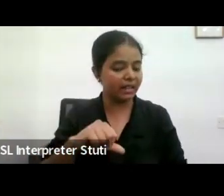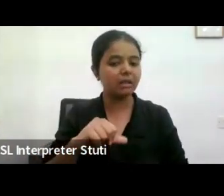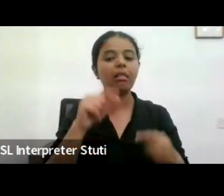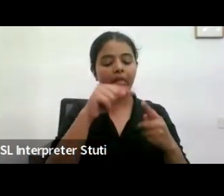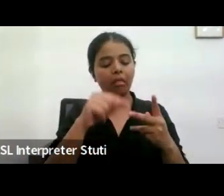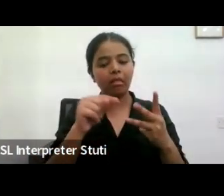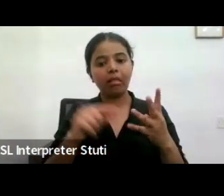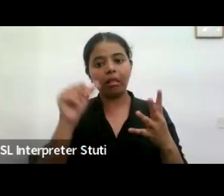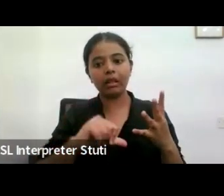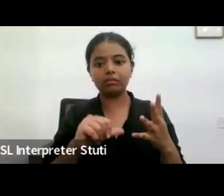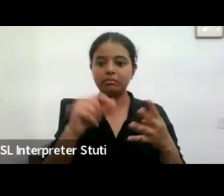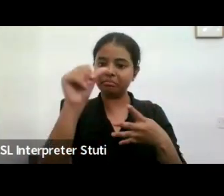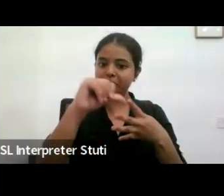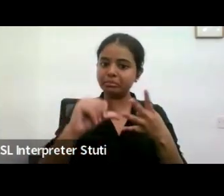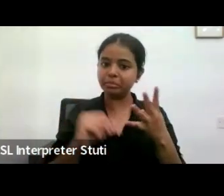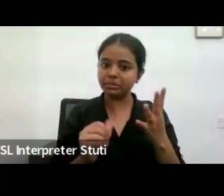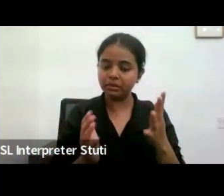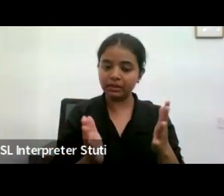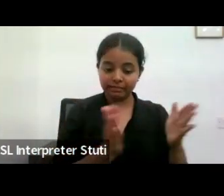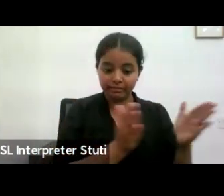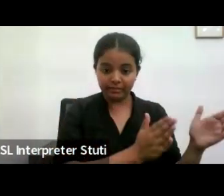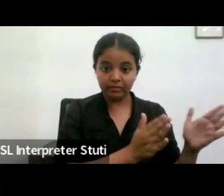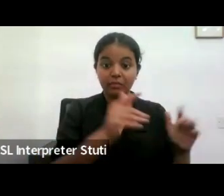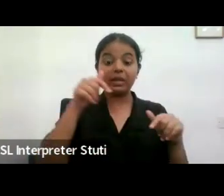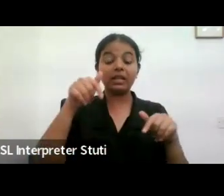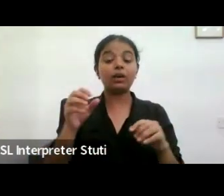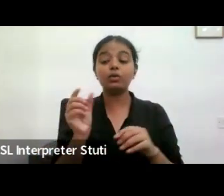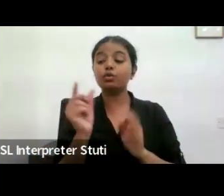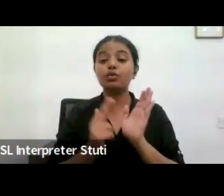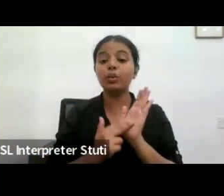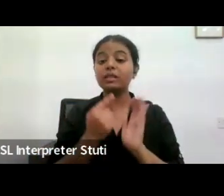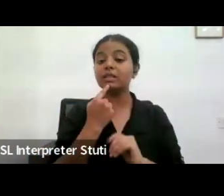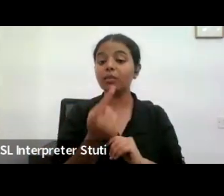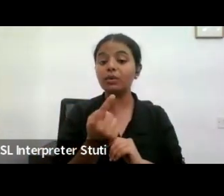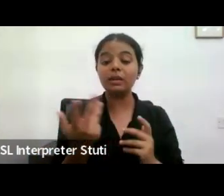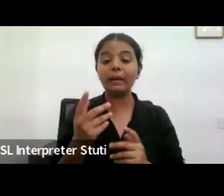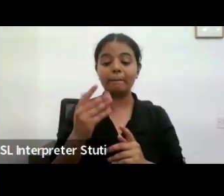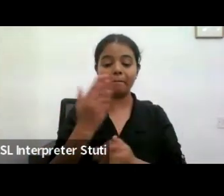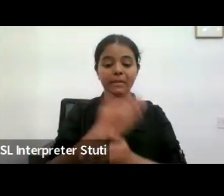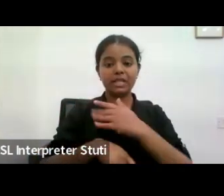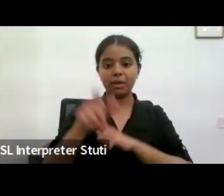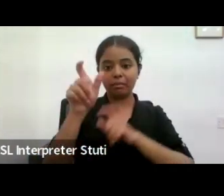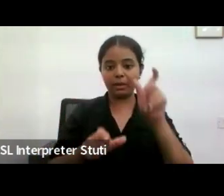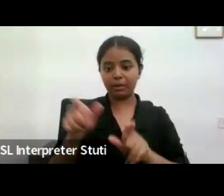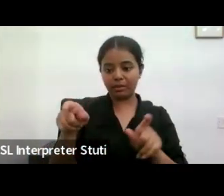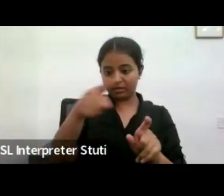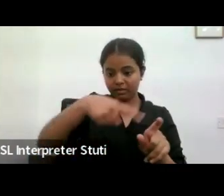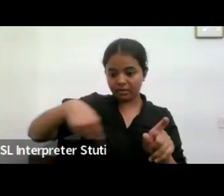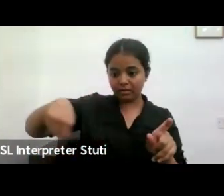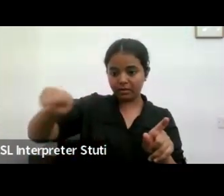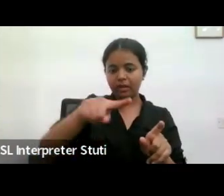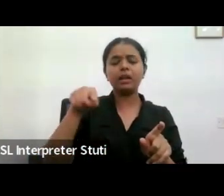the UN Convention defines disability as persons with disabilities include those who have long-term